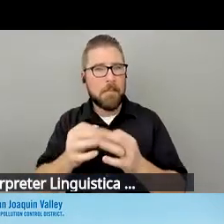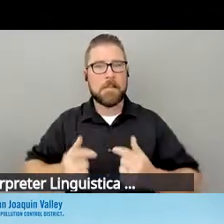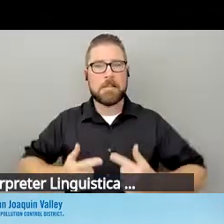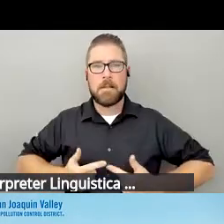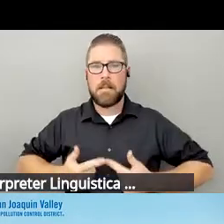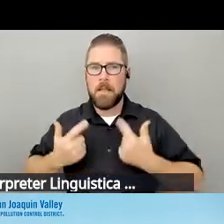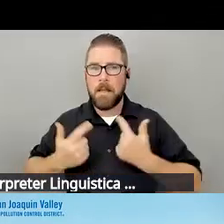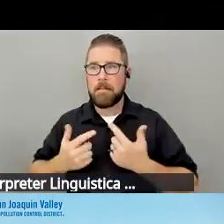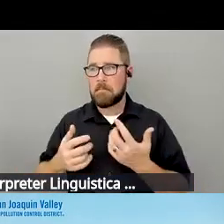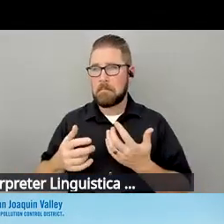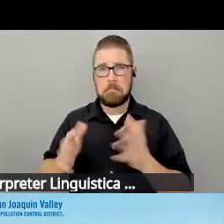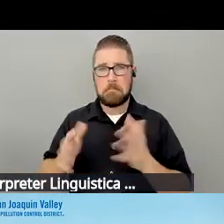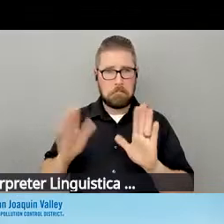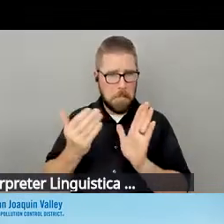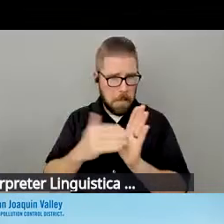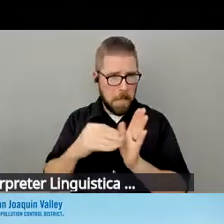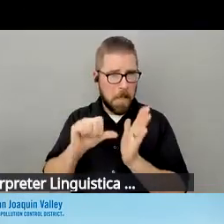million